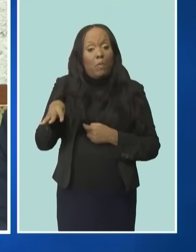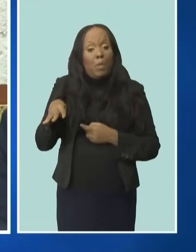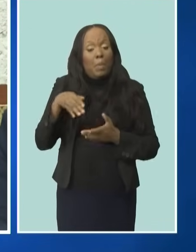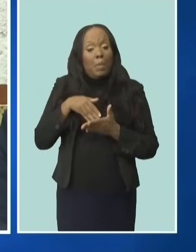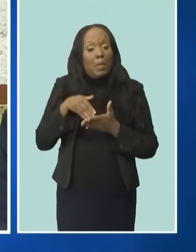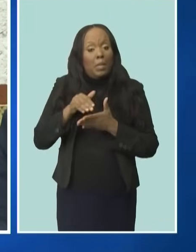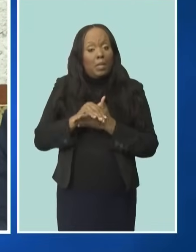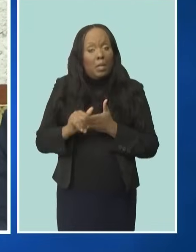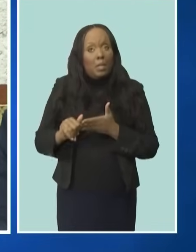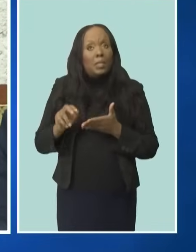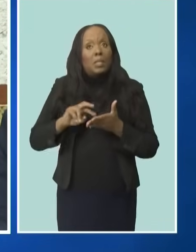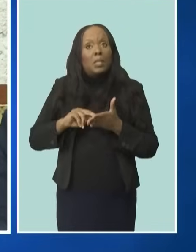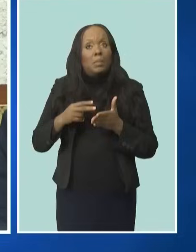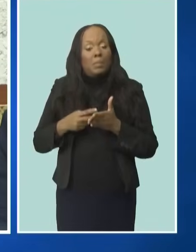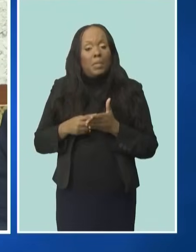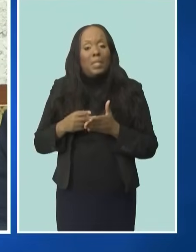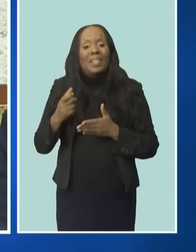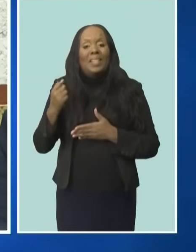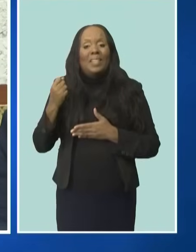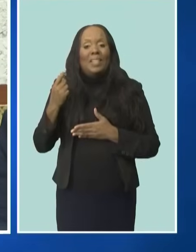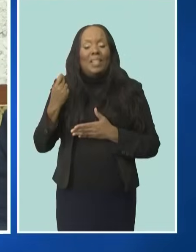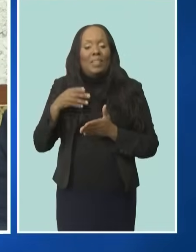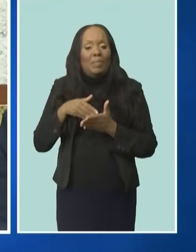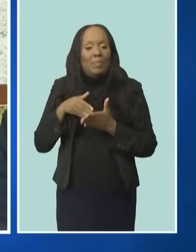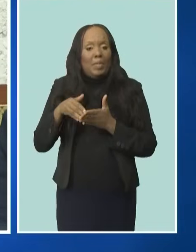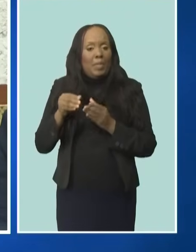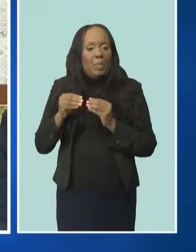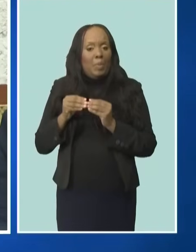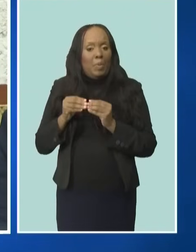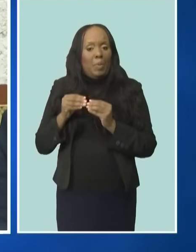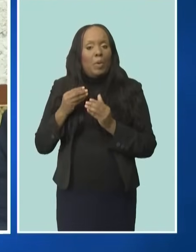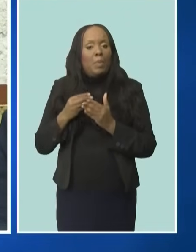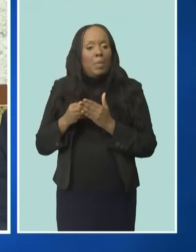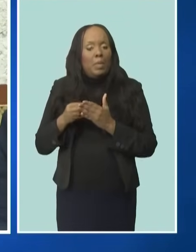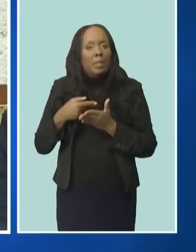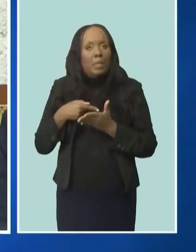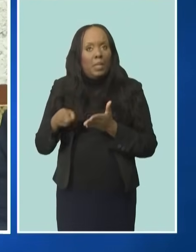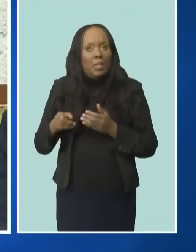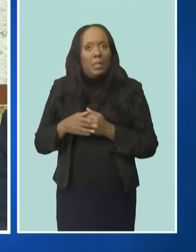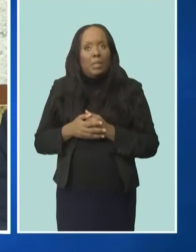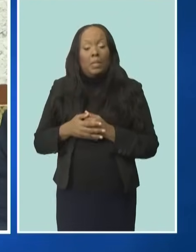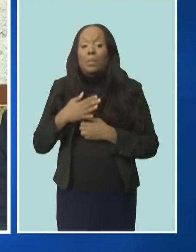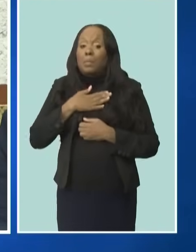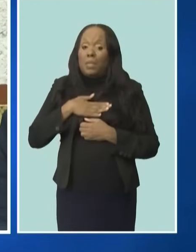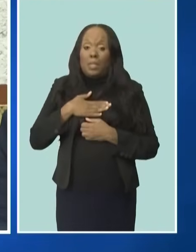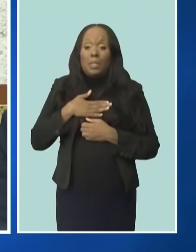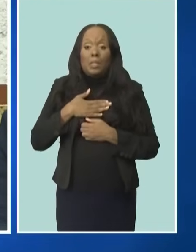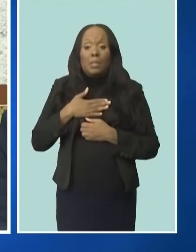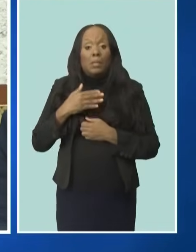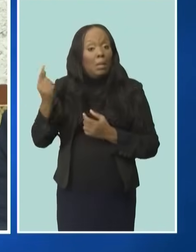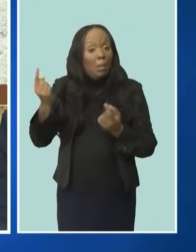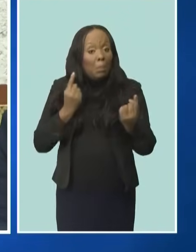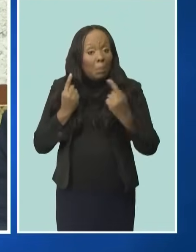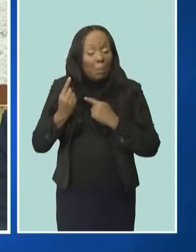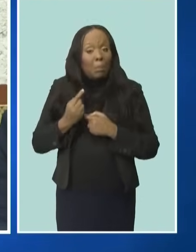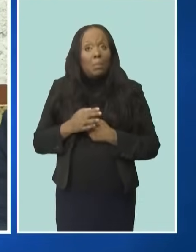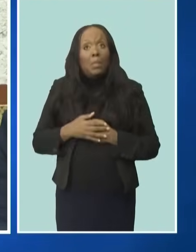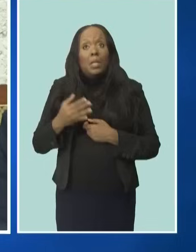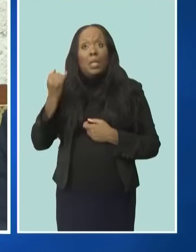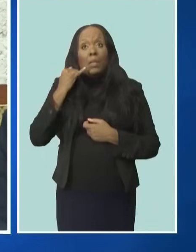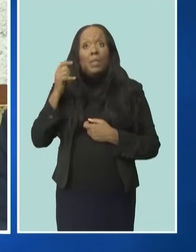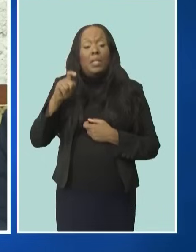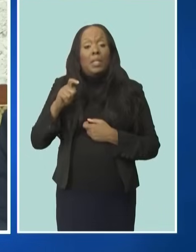the original monies to be paid. And I say to Bajans, come forward, let us distribute that money, and if more needs to be topped